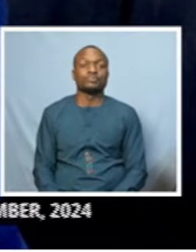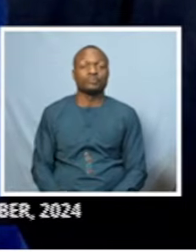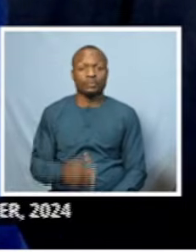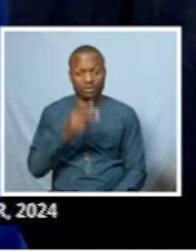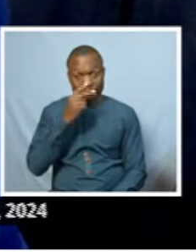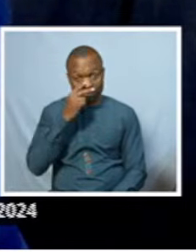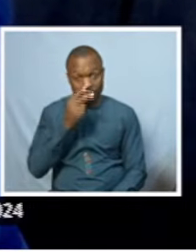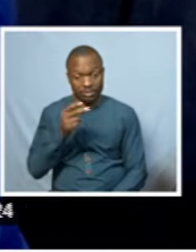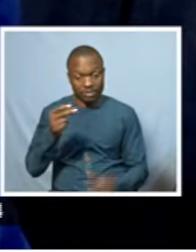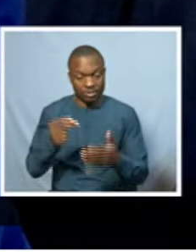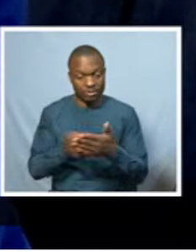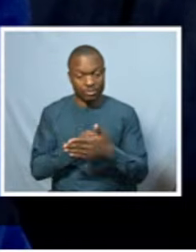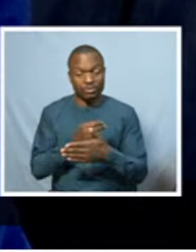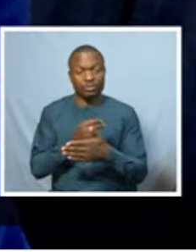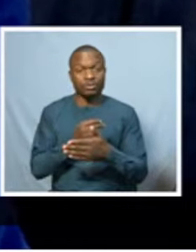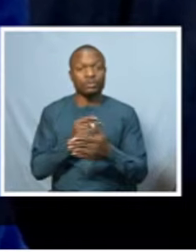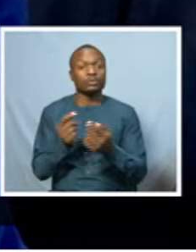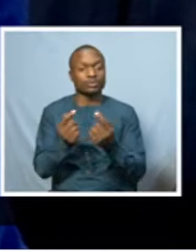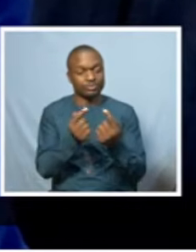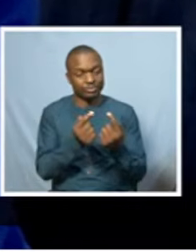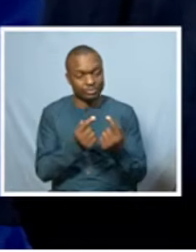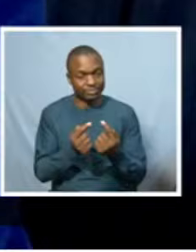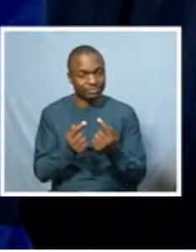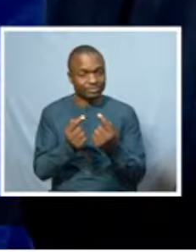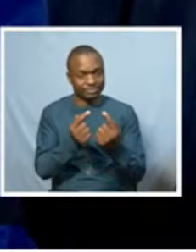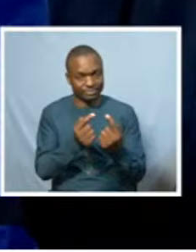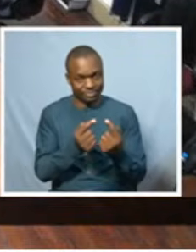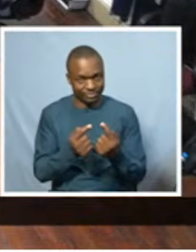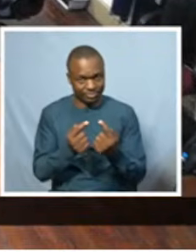a strange situation where